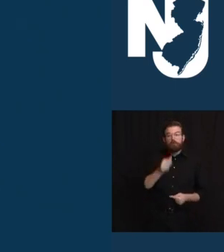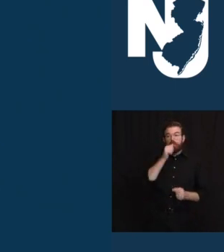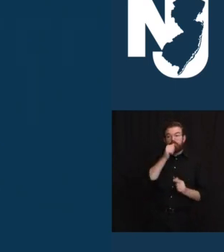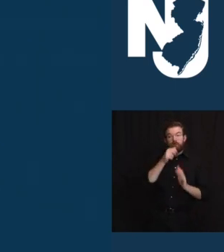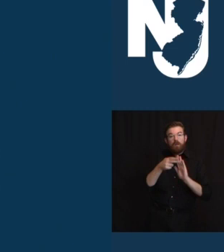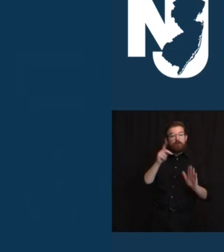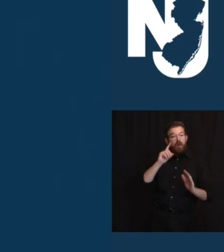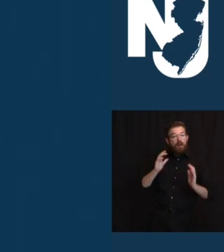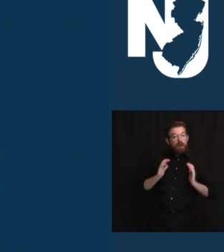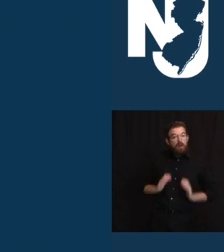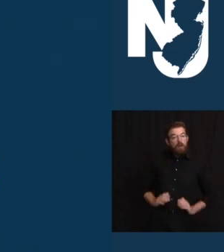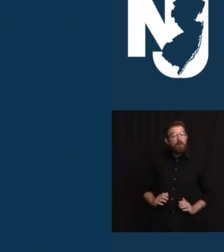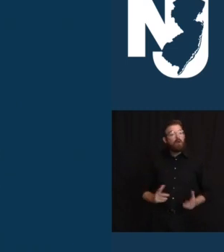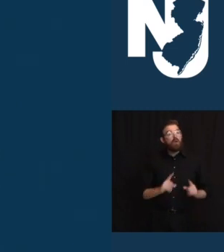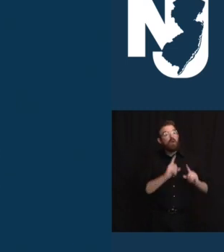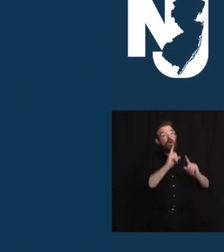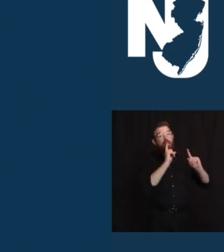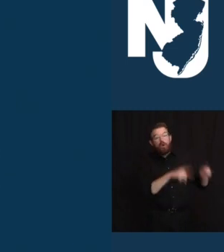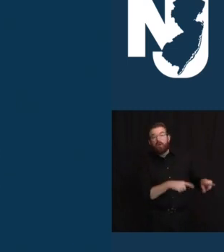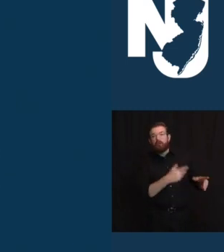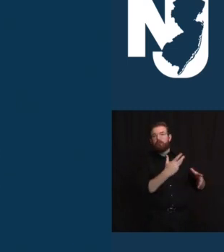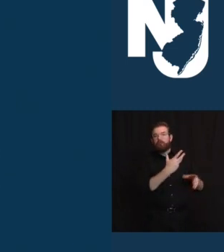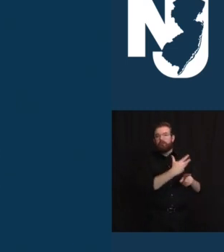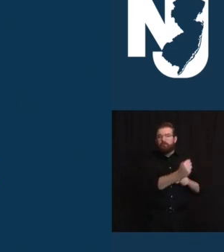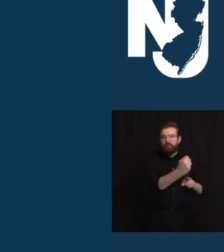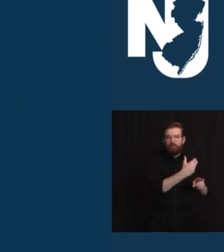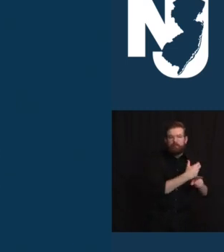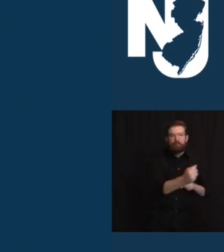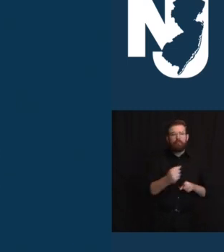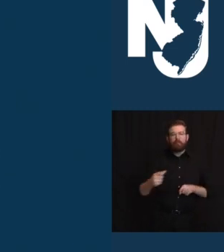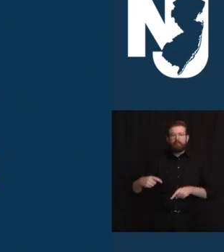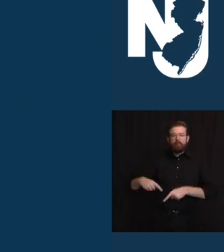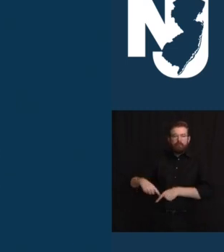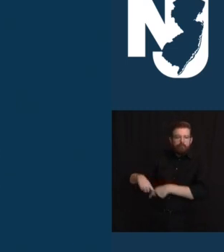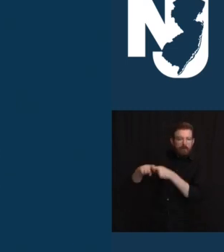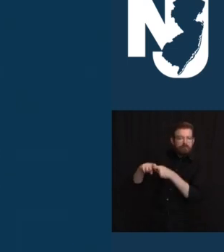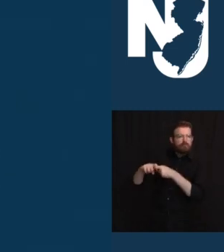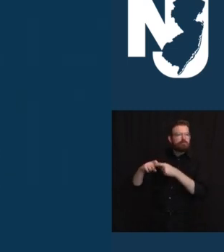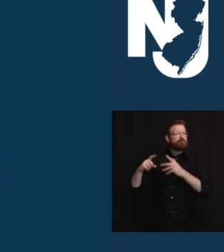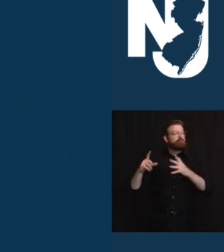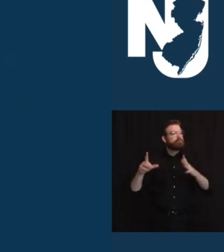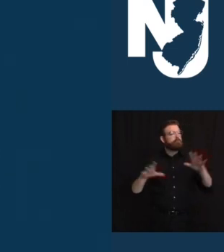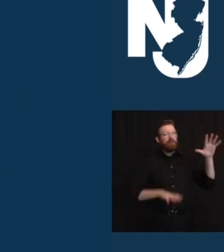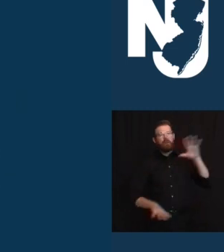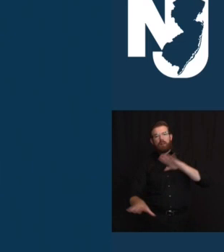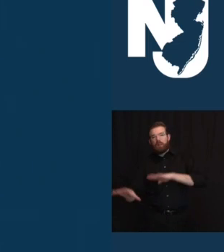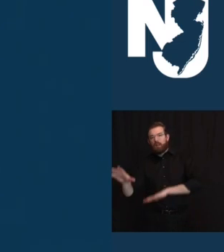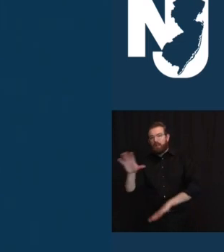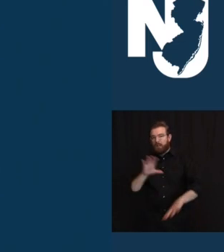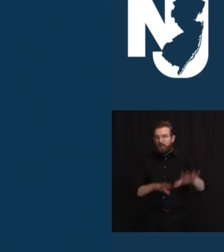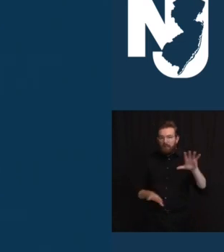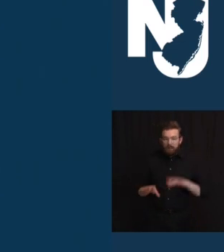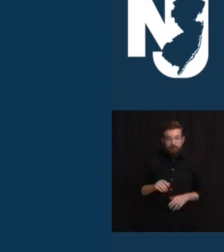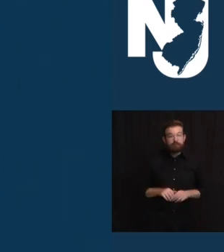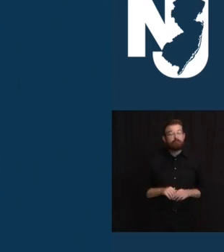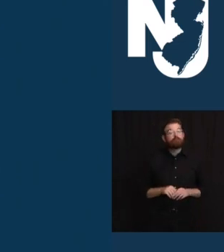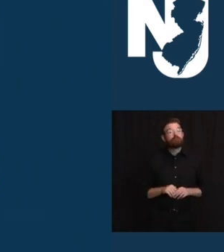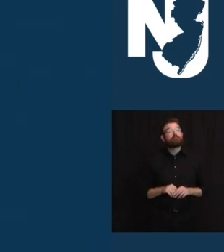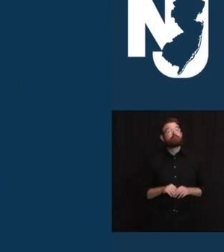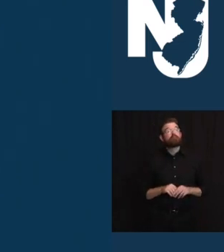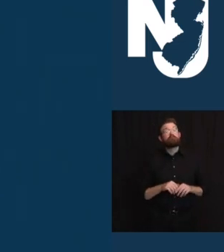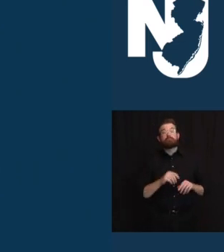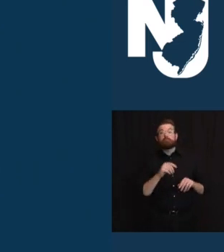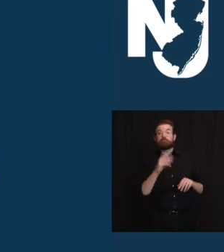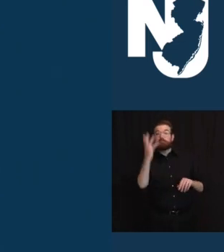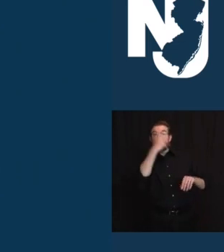in-person classes could not continue. While LaShonda kept Naya Beauty's online store open, the future of her total